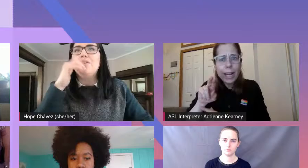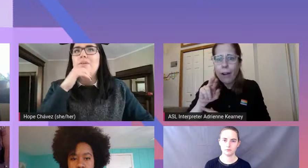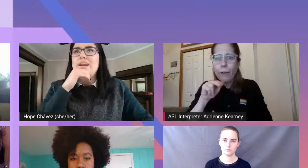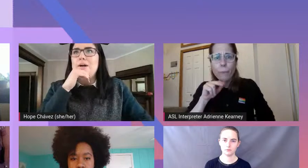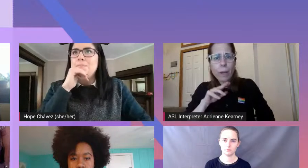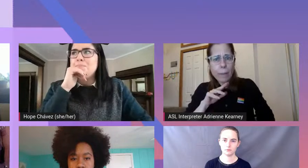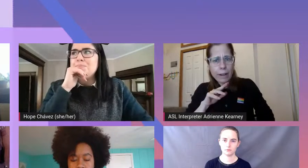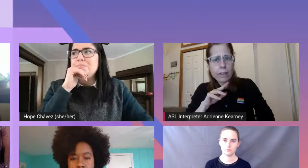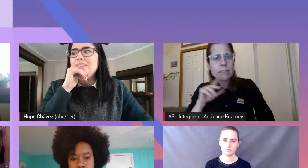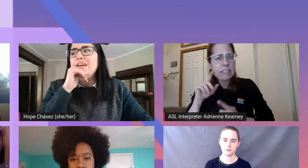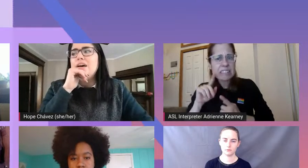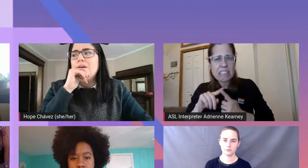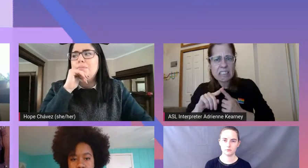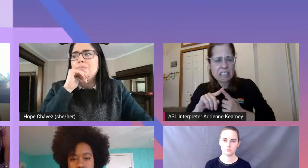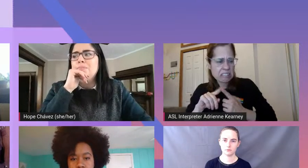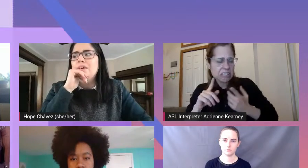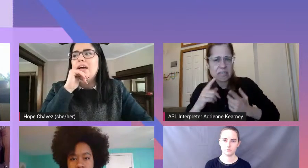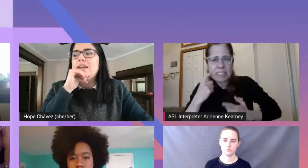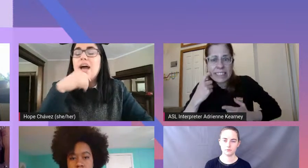in my career right now.